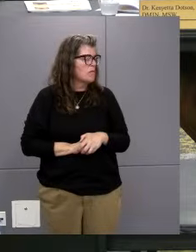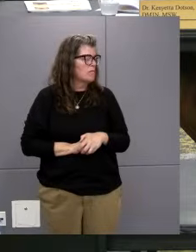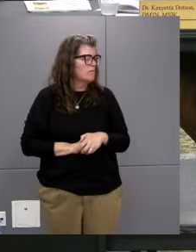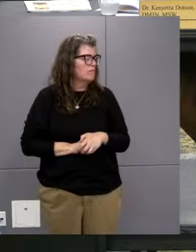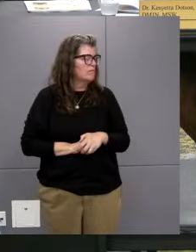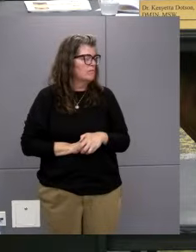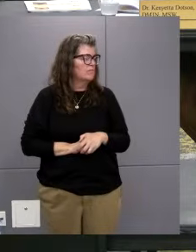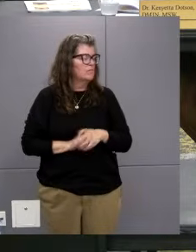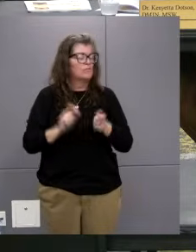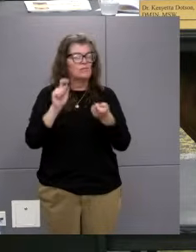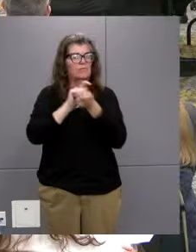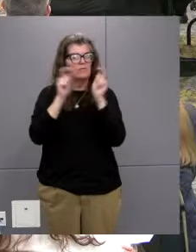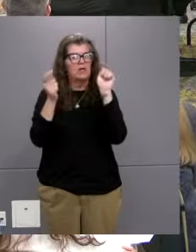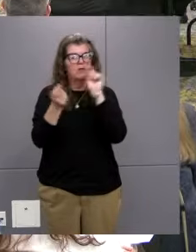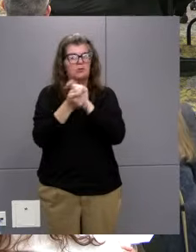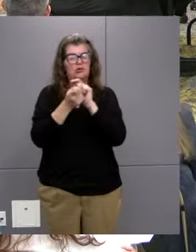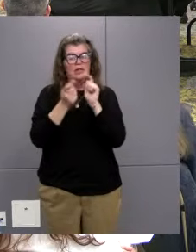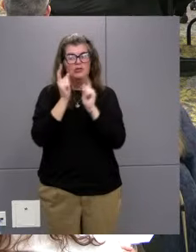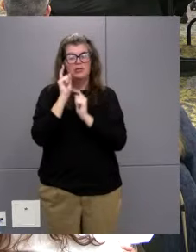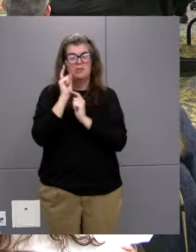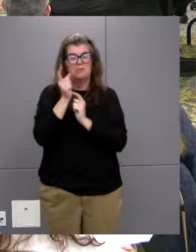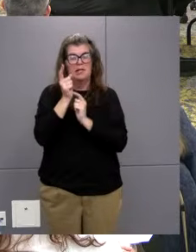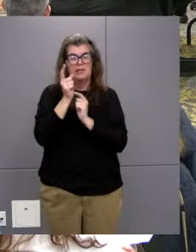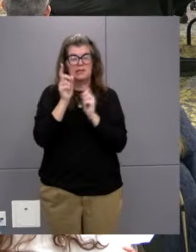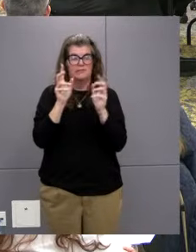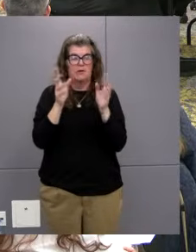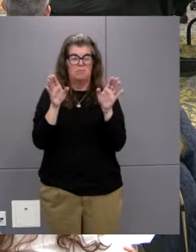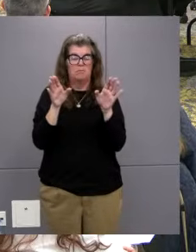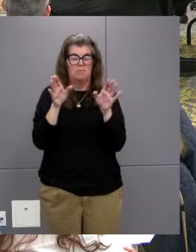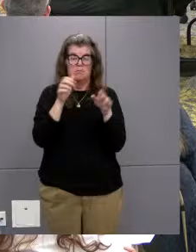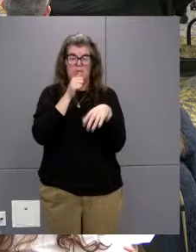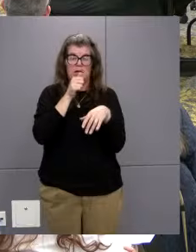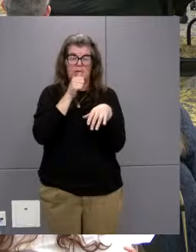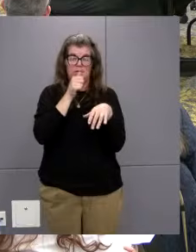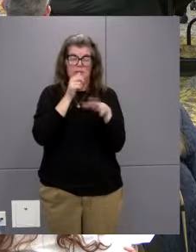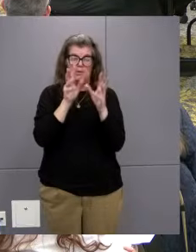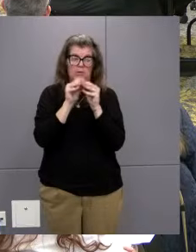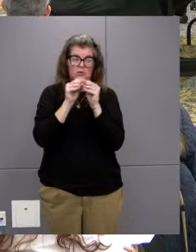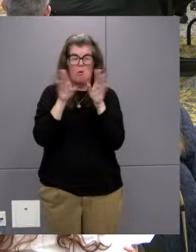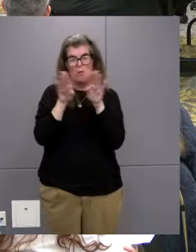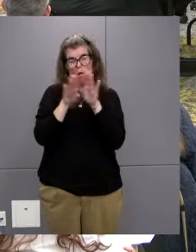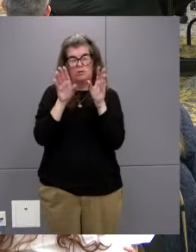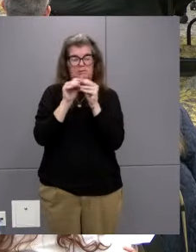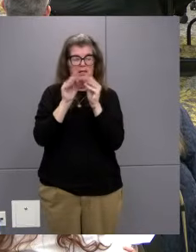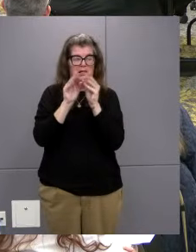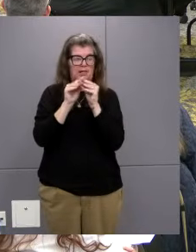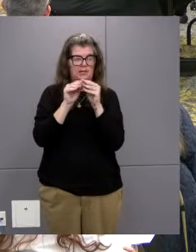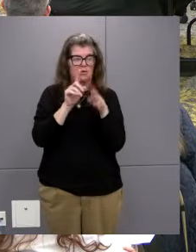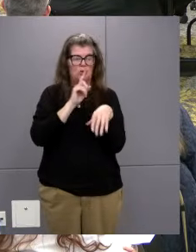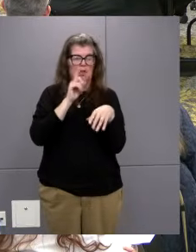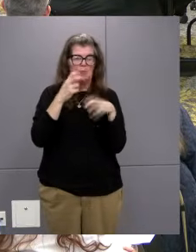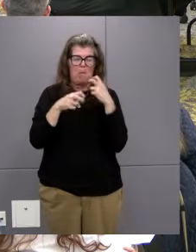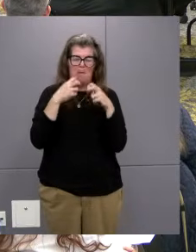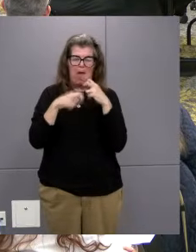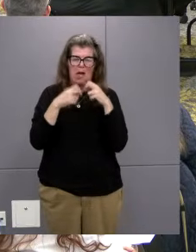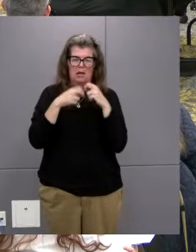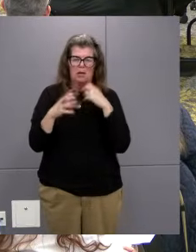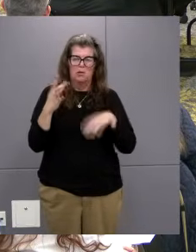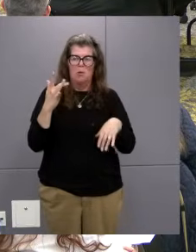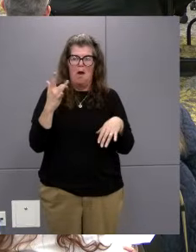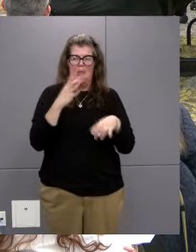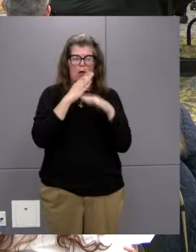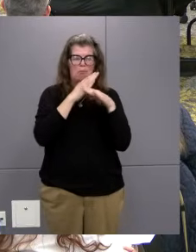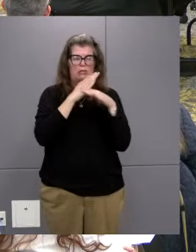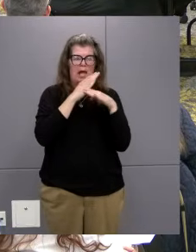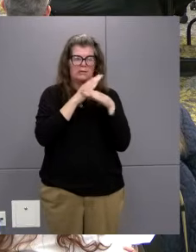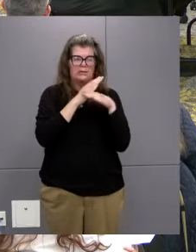Changing minutes from closed sessions is a little problematic because the information in the minutes are actually protected